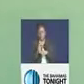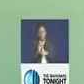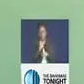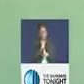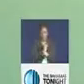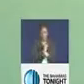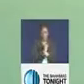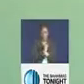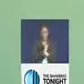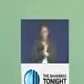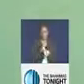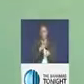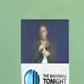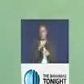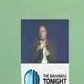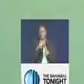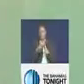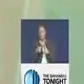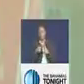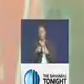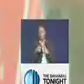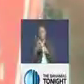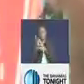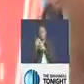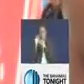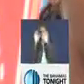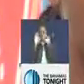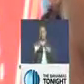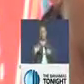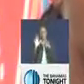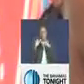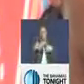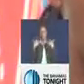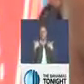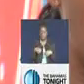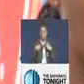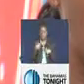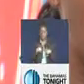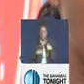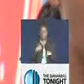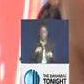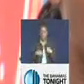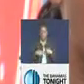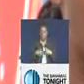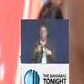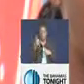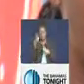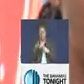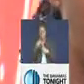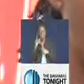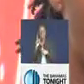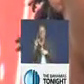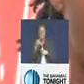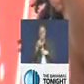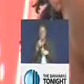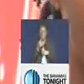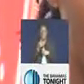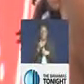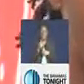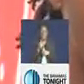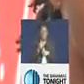work and then took a shower, eat something. And I remember she said to me and my big